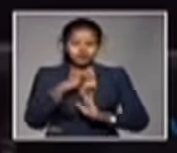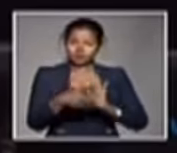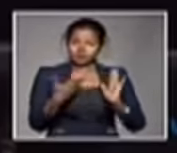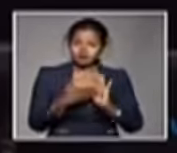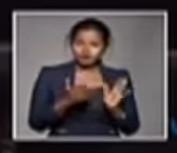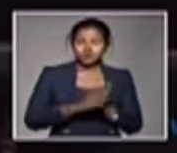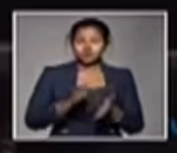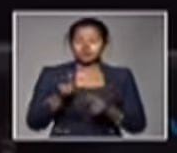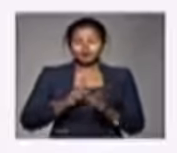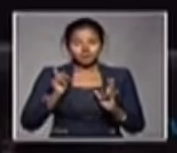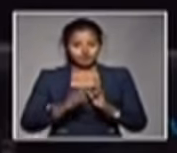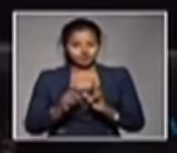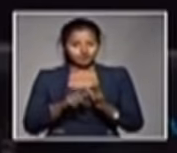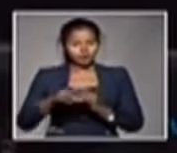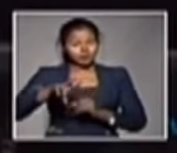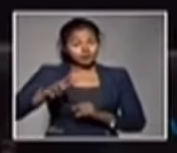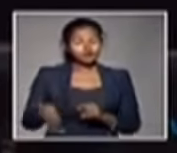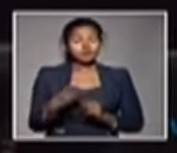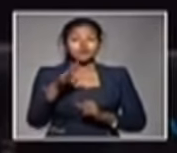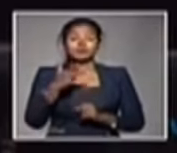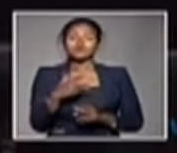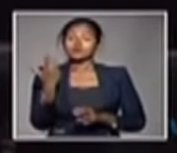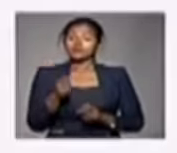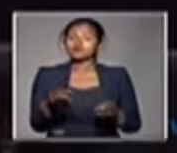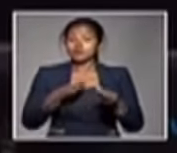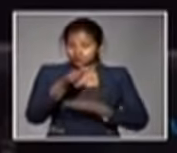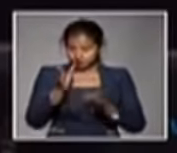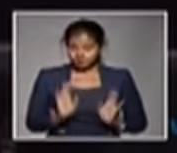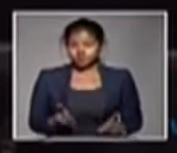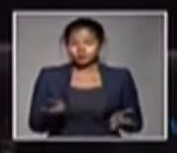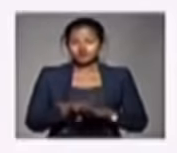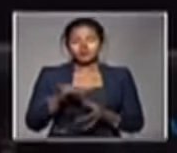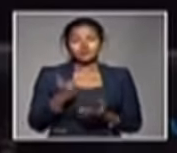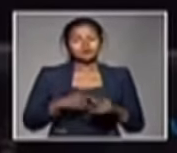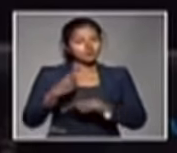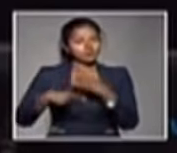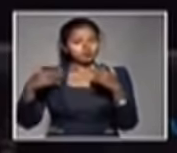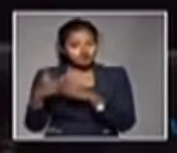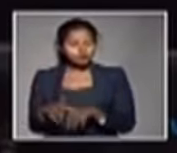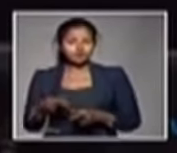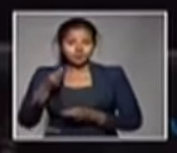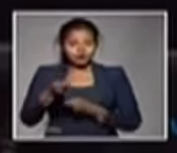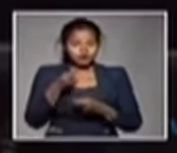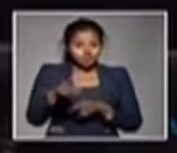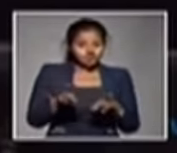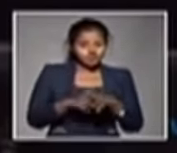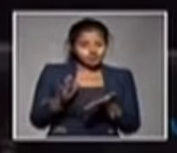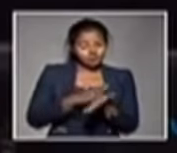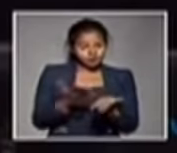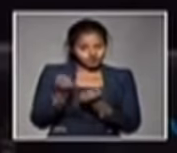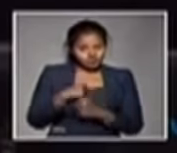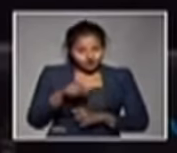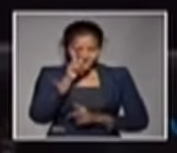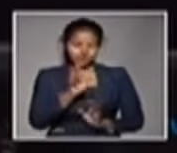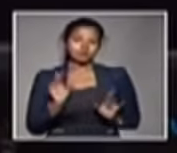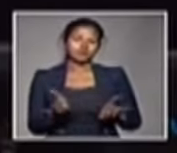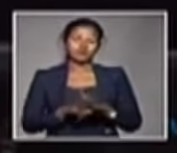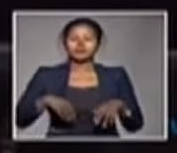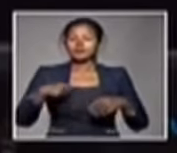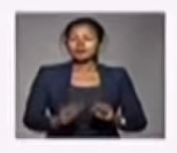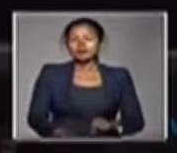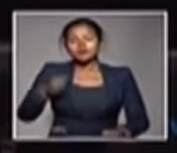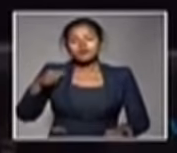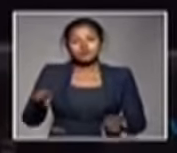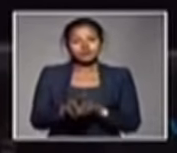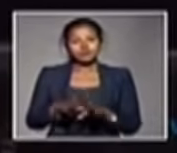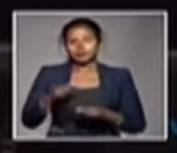Oman costs nearly 380,000 rupees. A few companies are involved in rackets by making use of this situation. Three-wheel drivers do not have